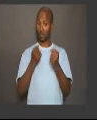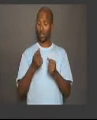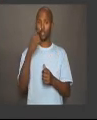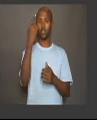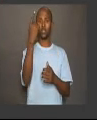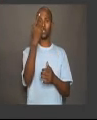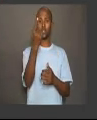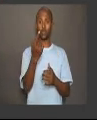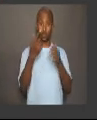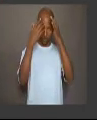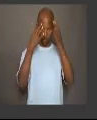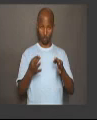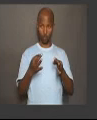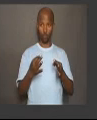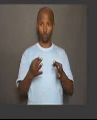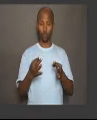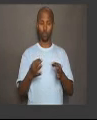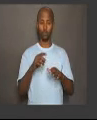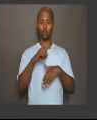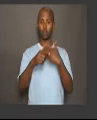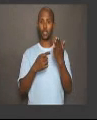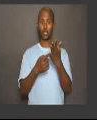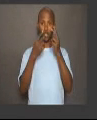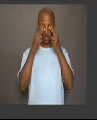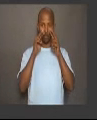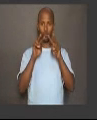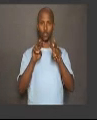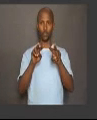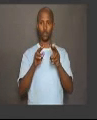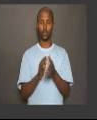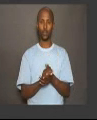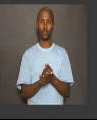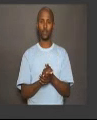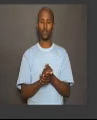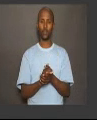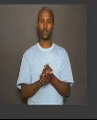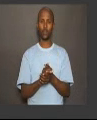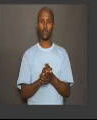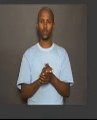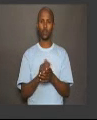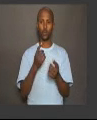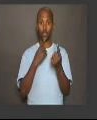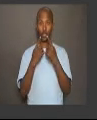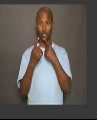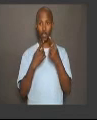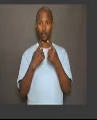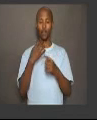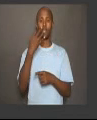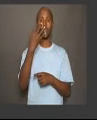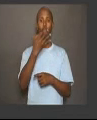certain conclusions from these observations. We may safely say that